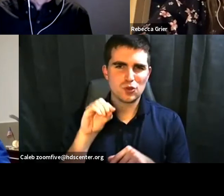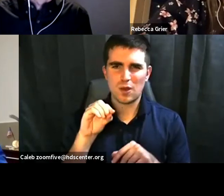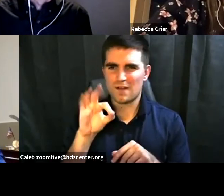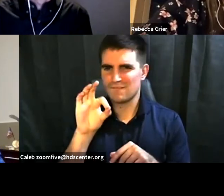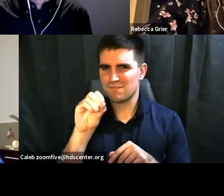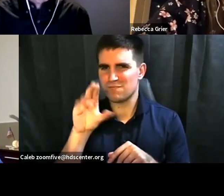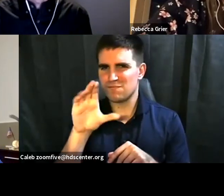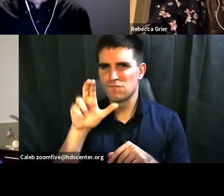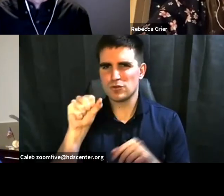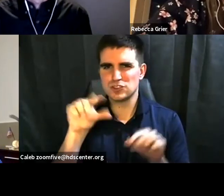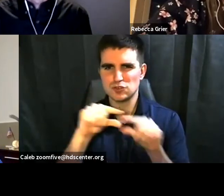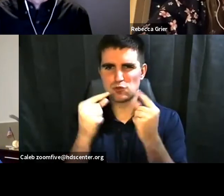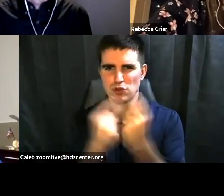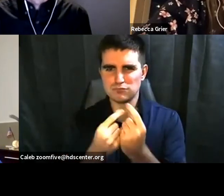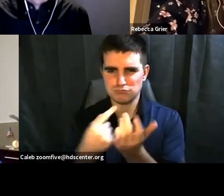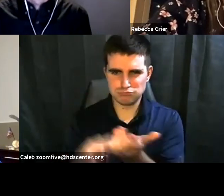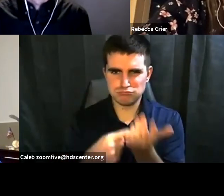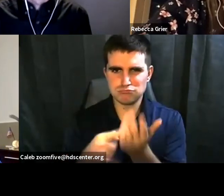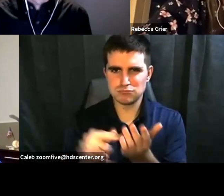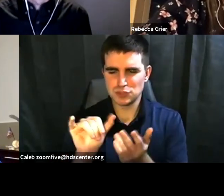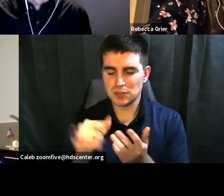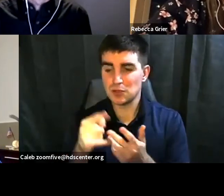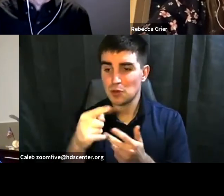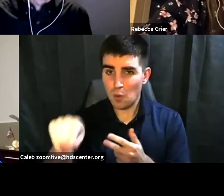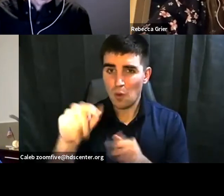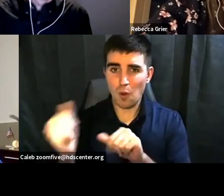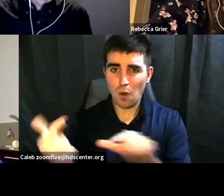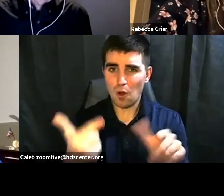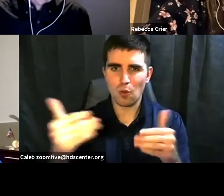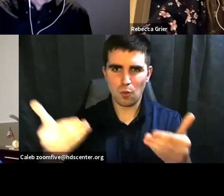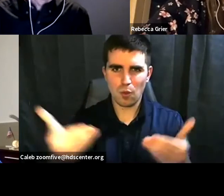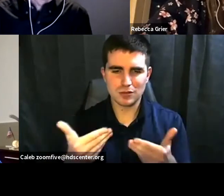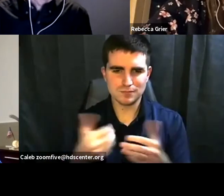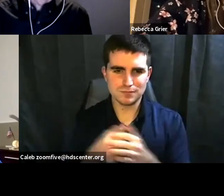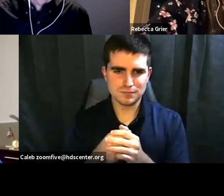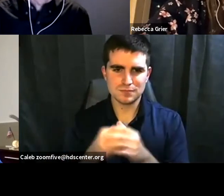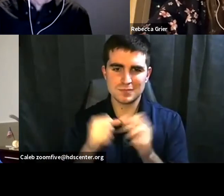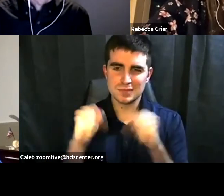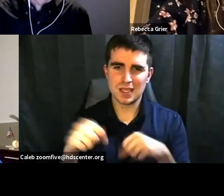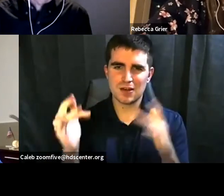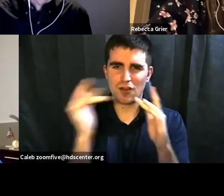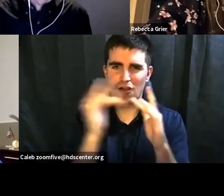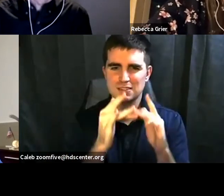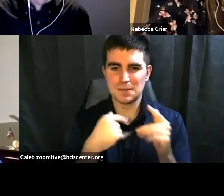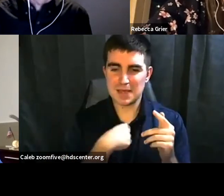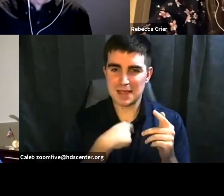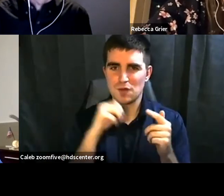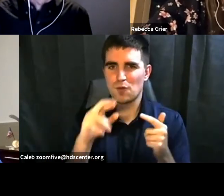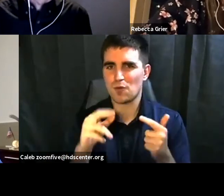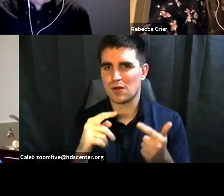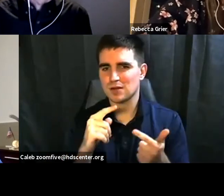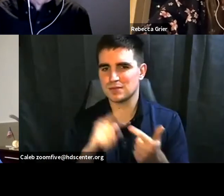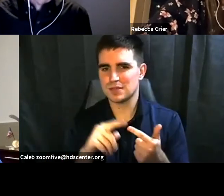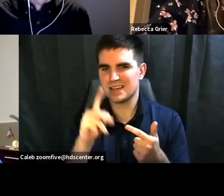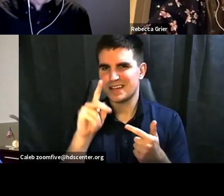well. And so you're all welcome to contact me or